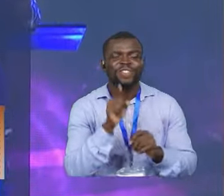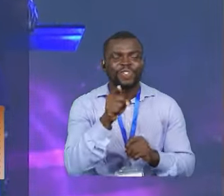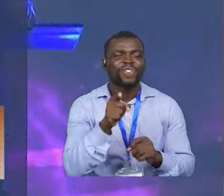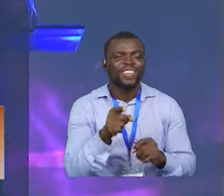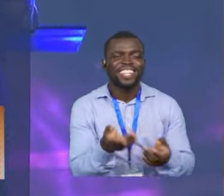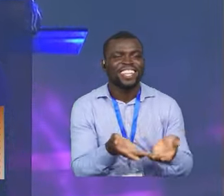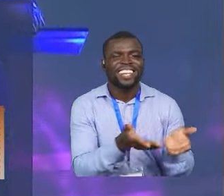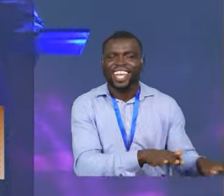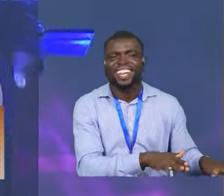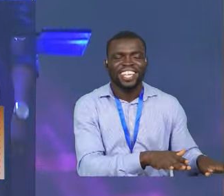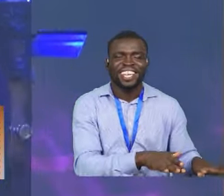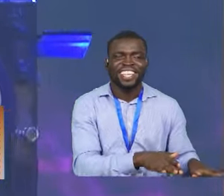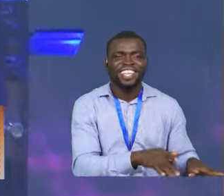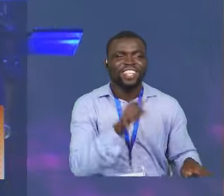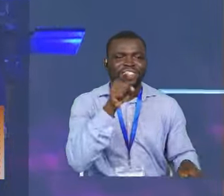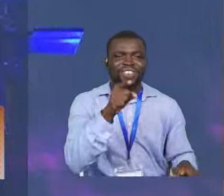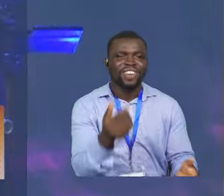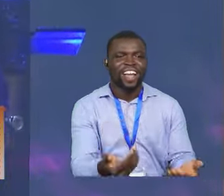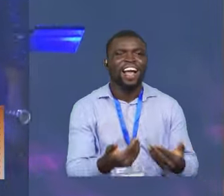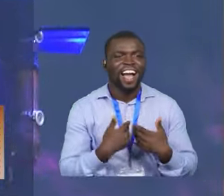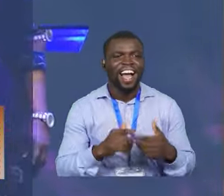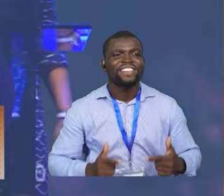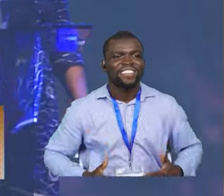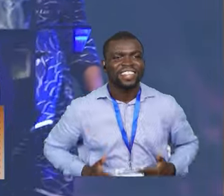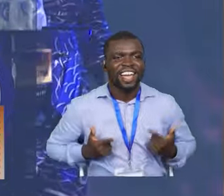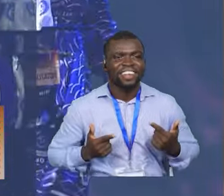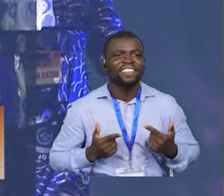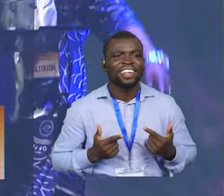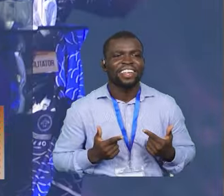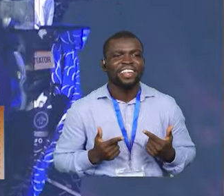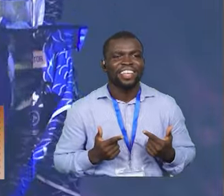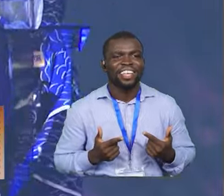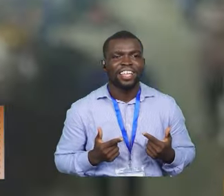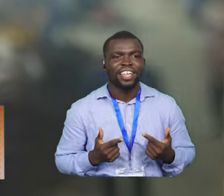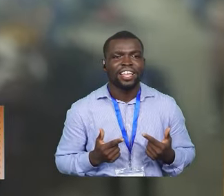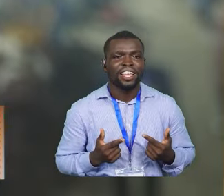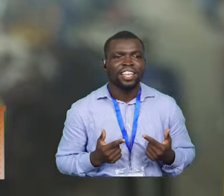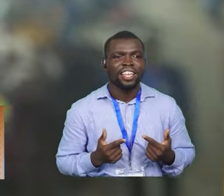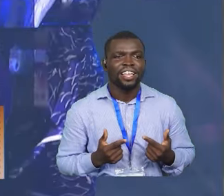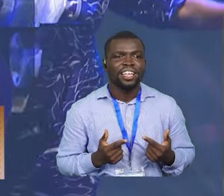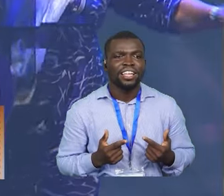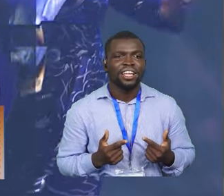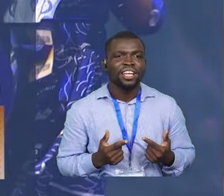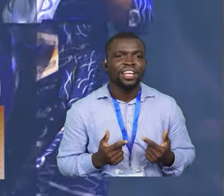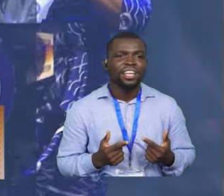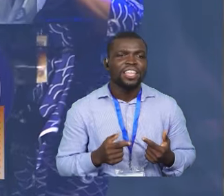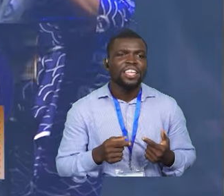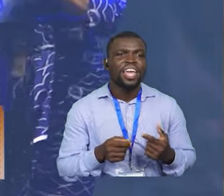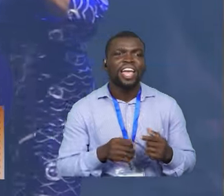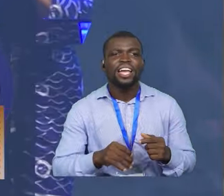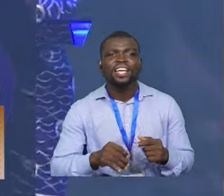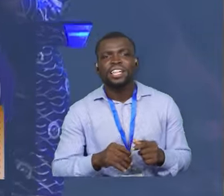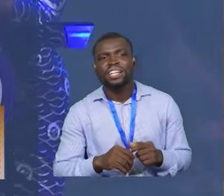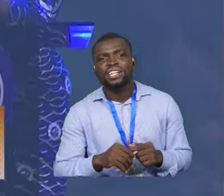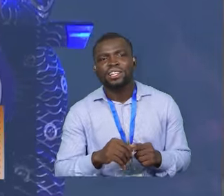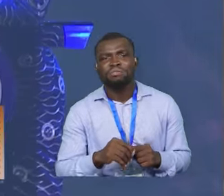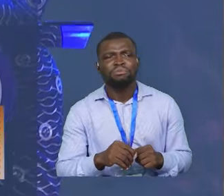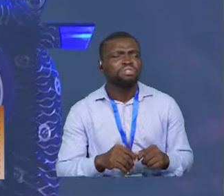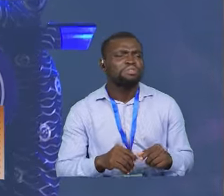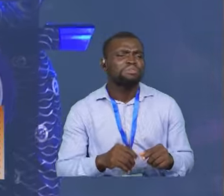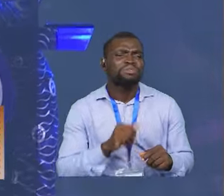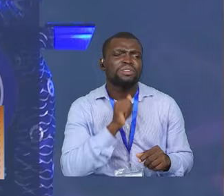you will have life. We want to let you understand that it doesn't matter your